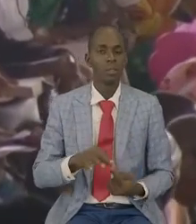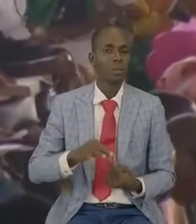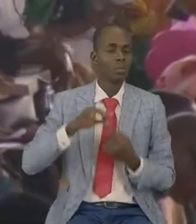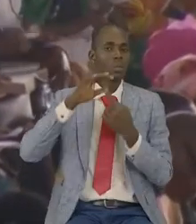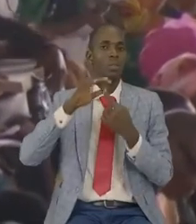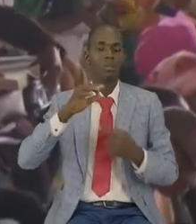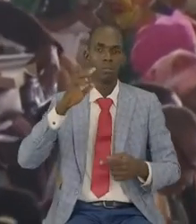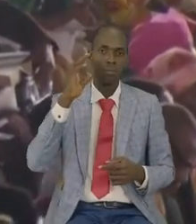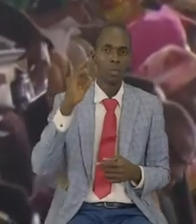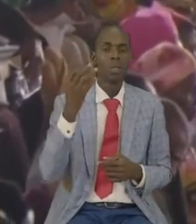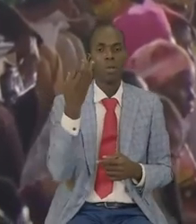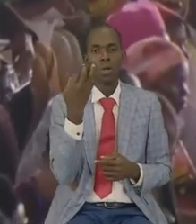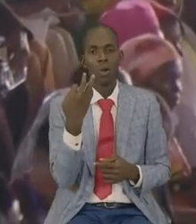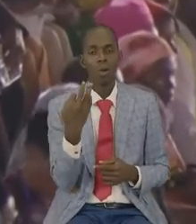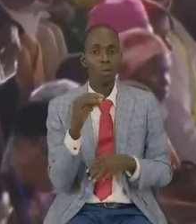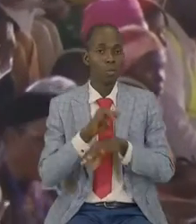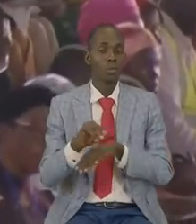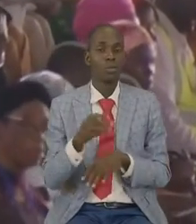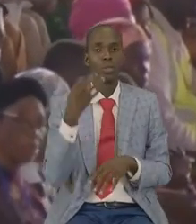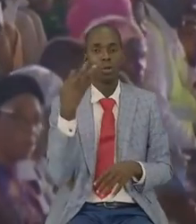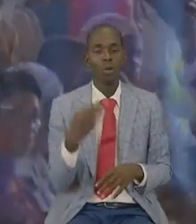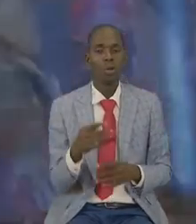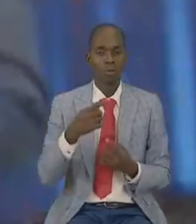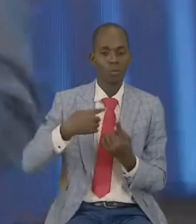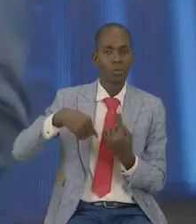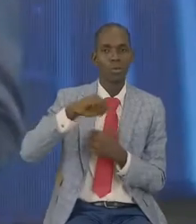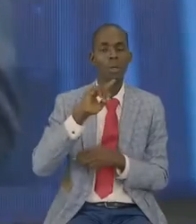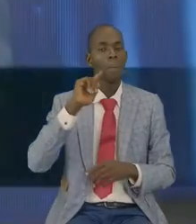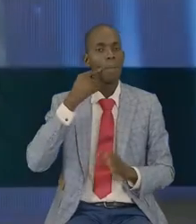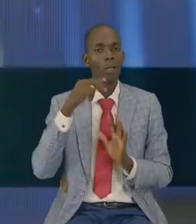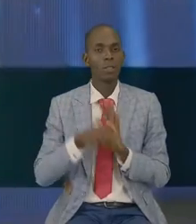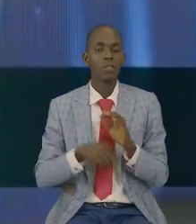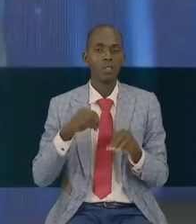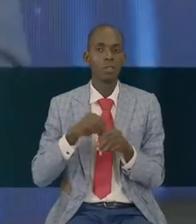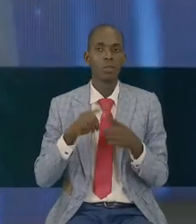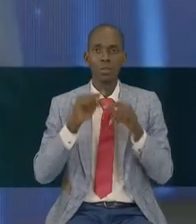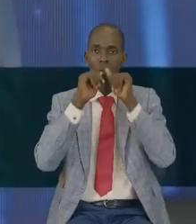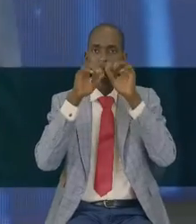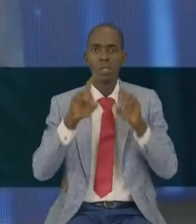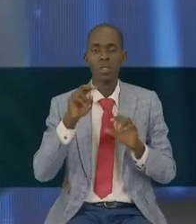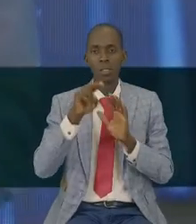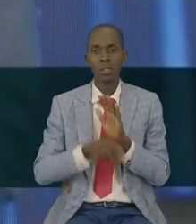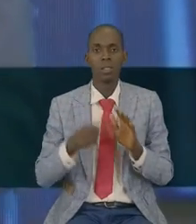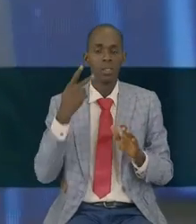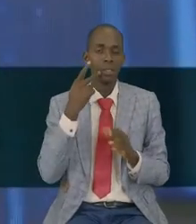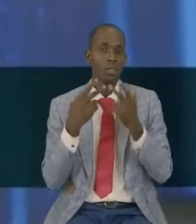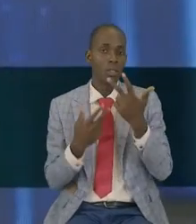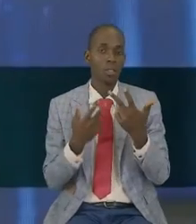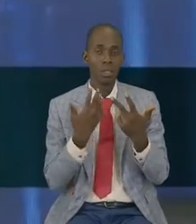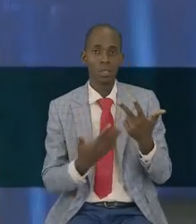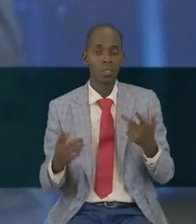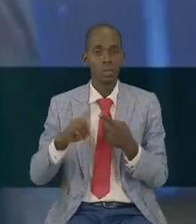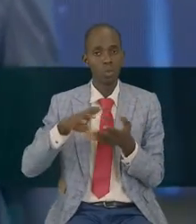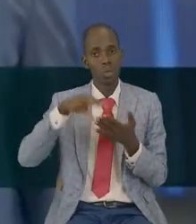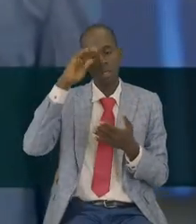ministry of turning bitterness into blessedness. There are three things we're looking at. Number